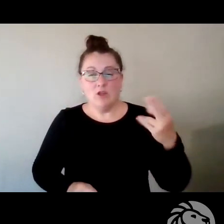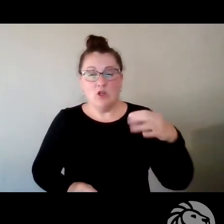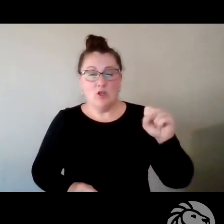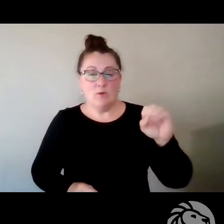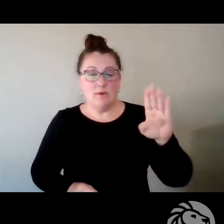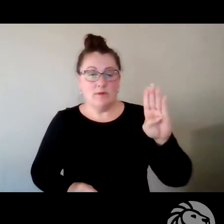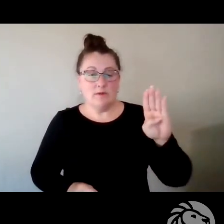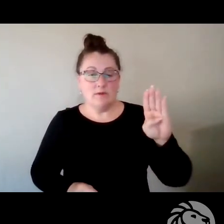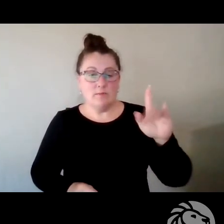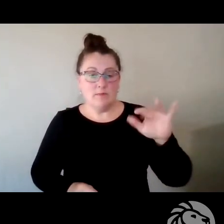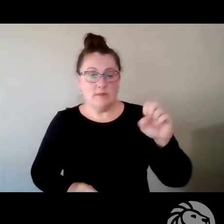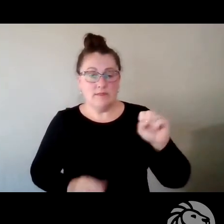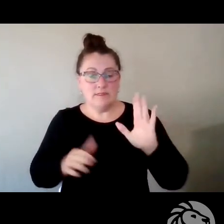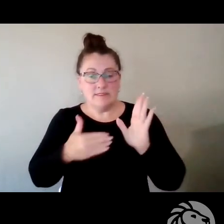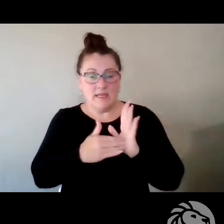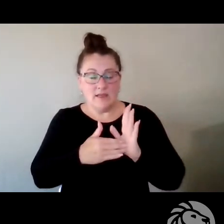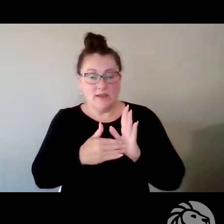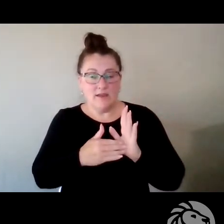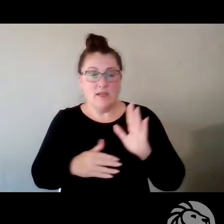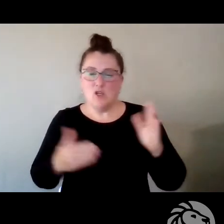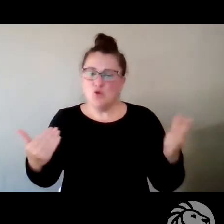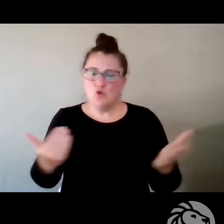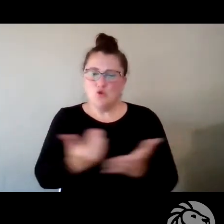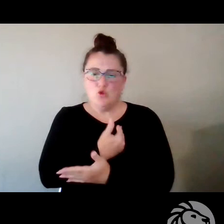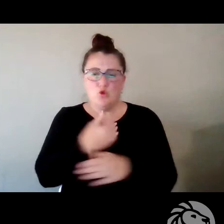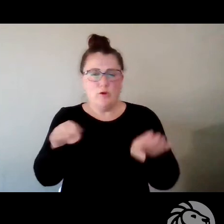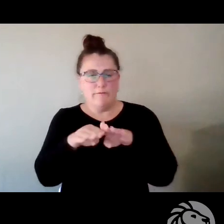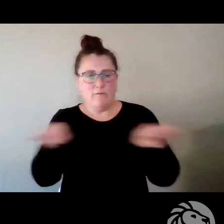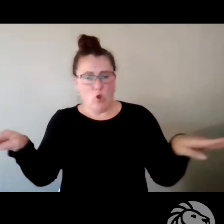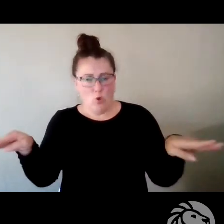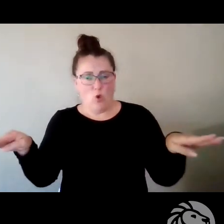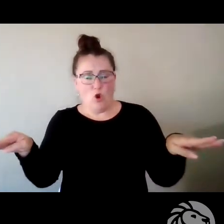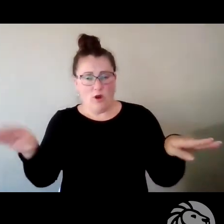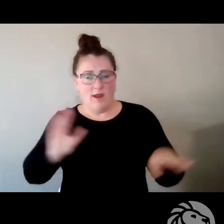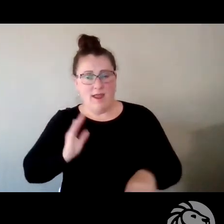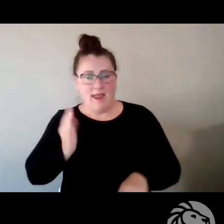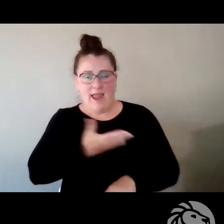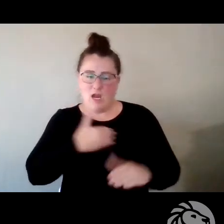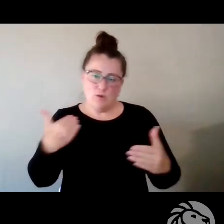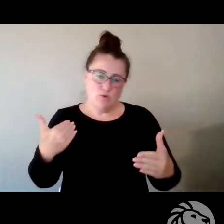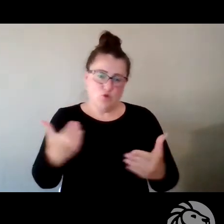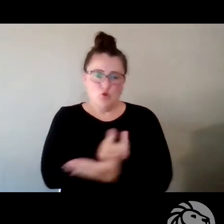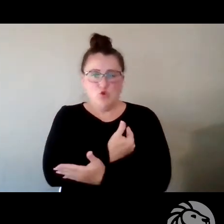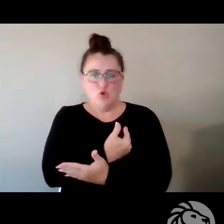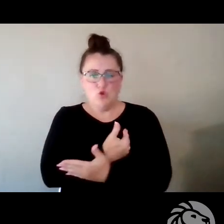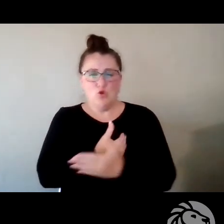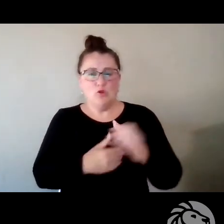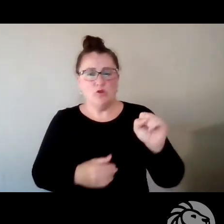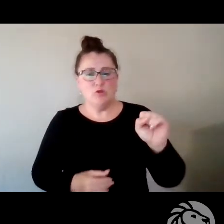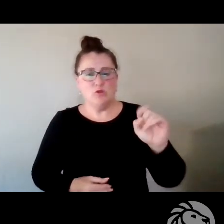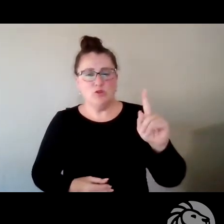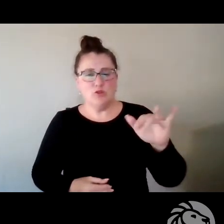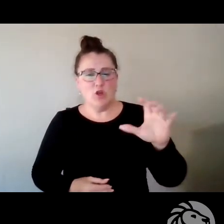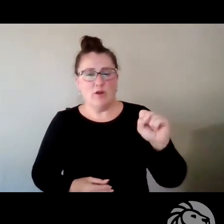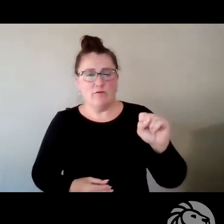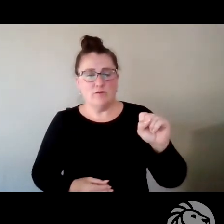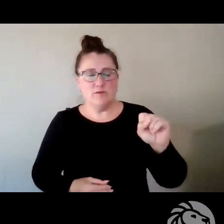Center, a brand new entire floor facility at our brand new Stavros